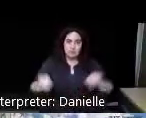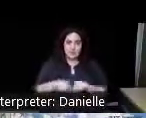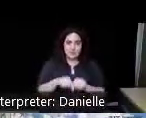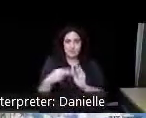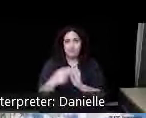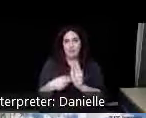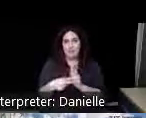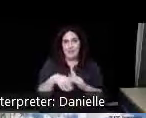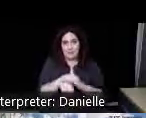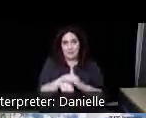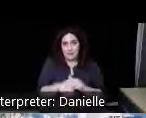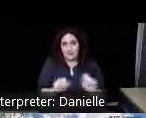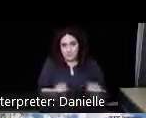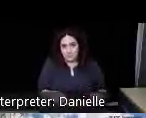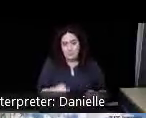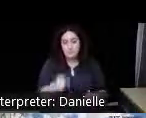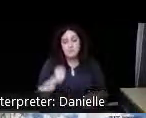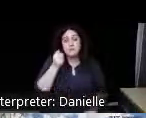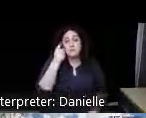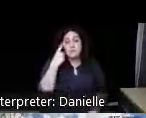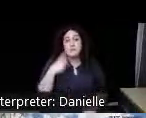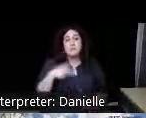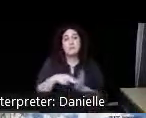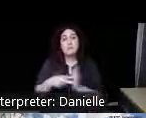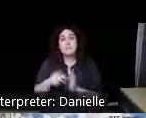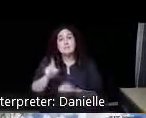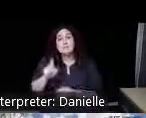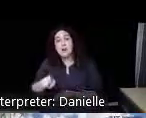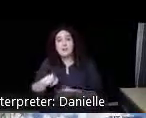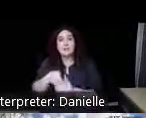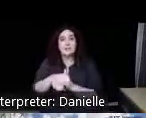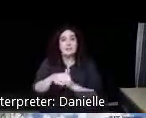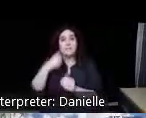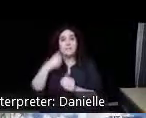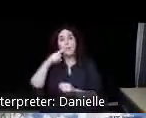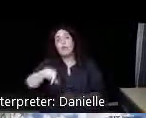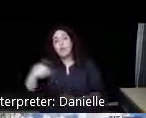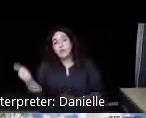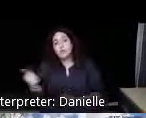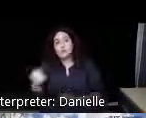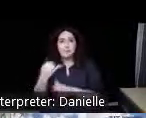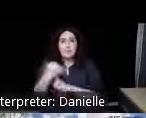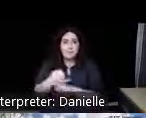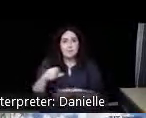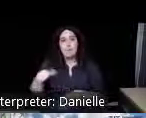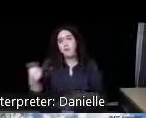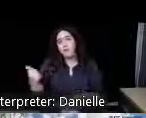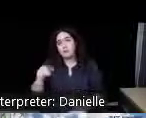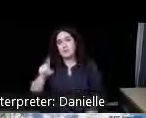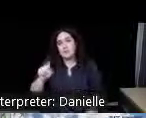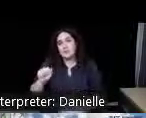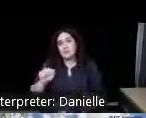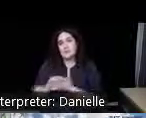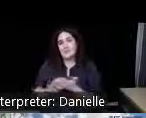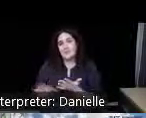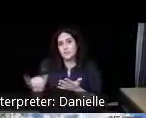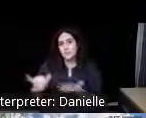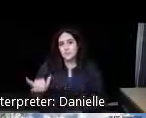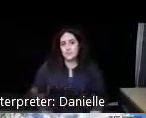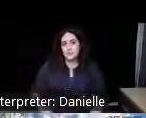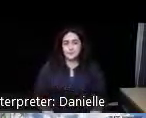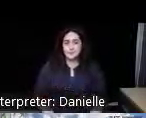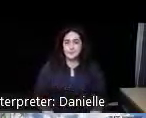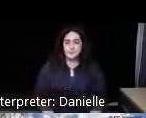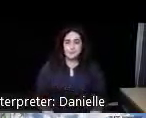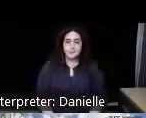to ensure that academic papers are also accessible for people with other impairments and disabilities as well.